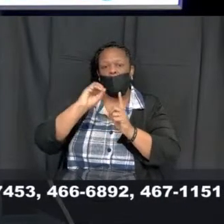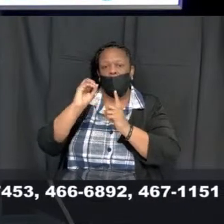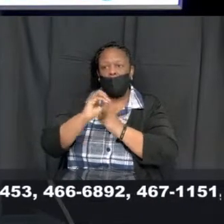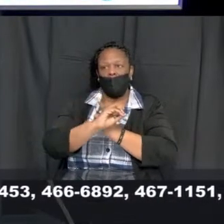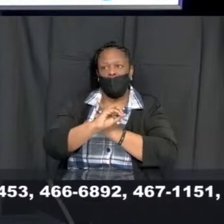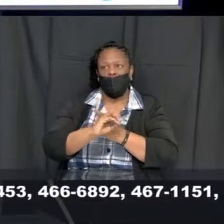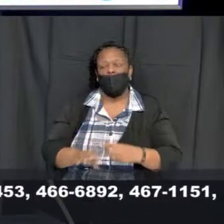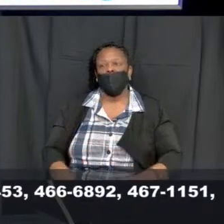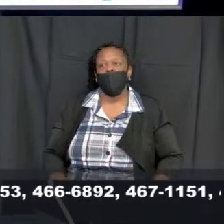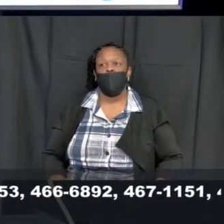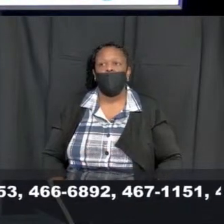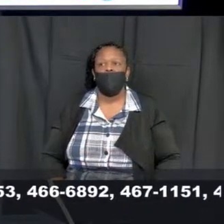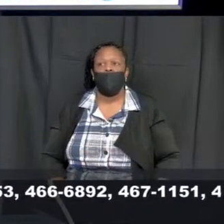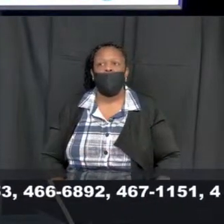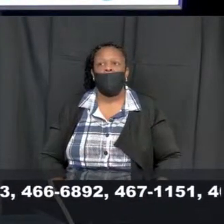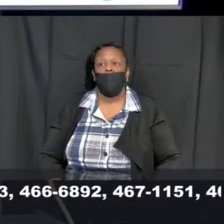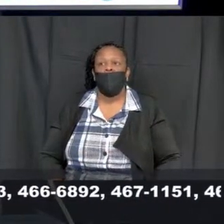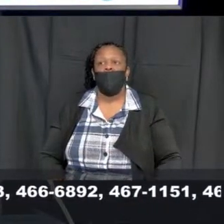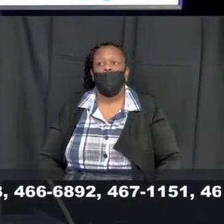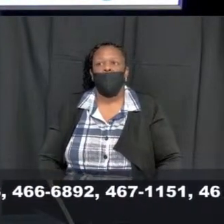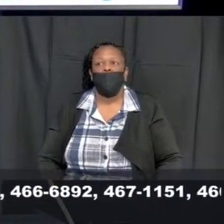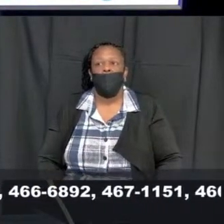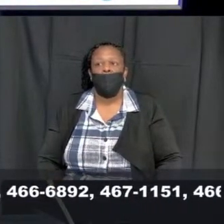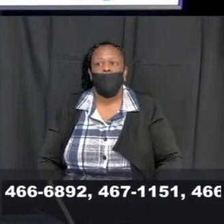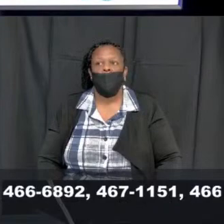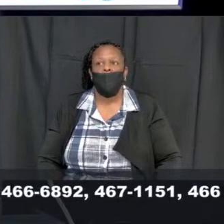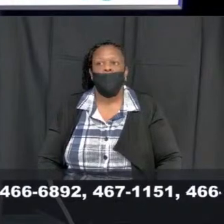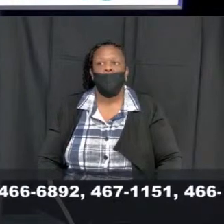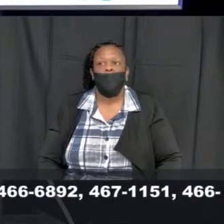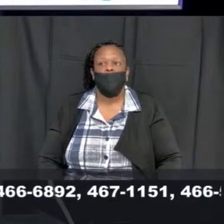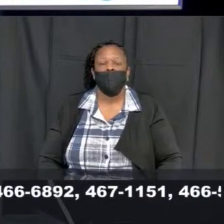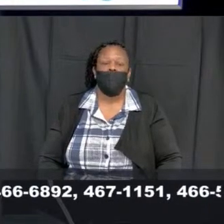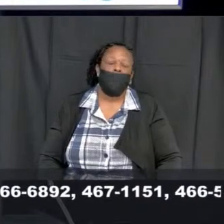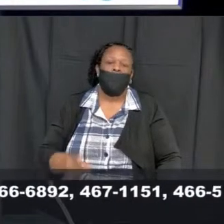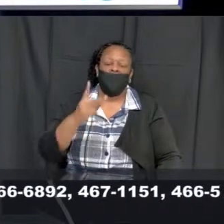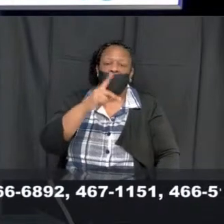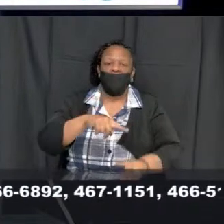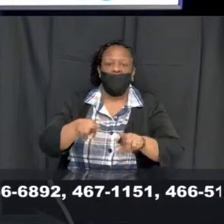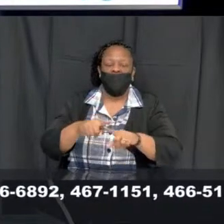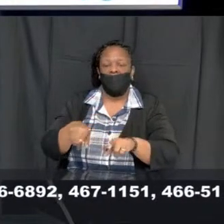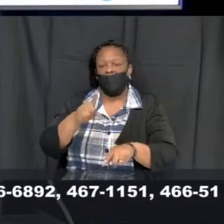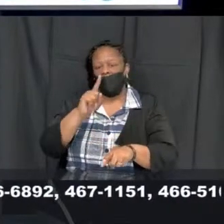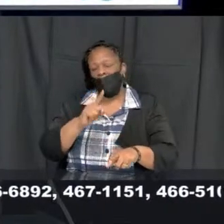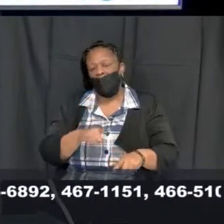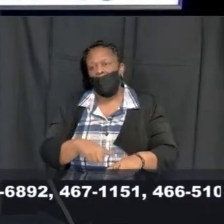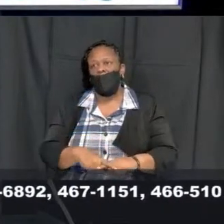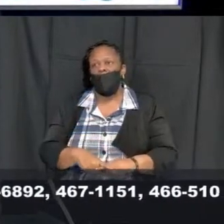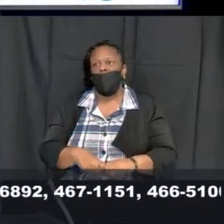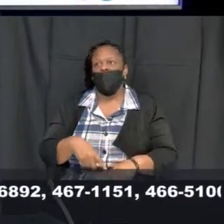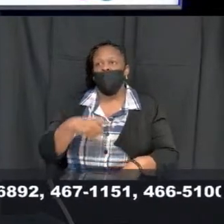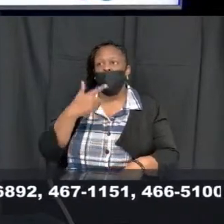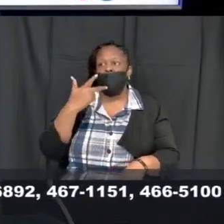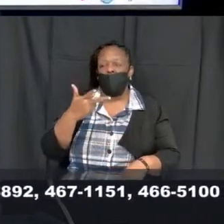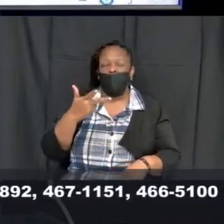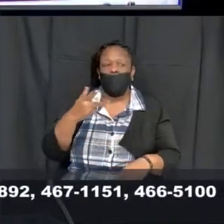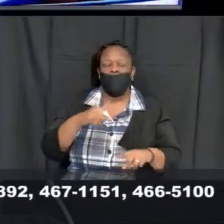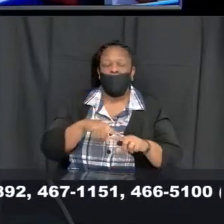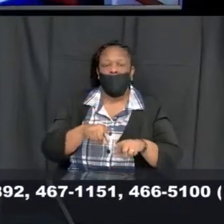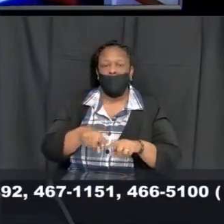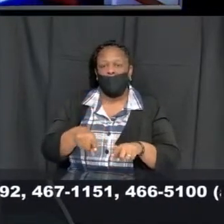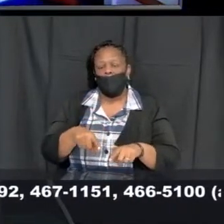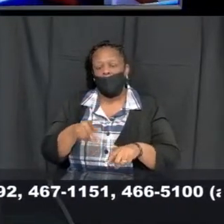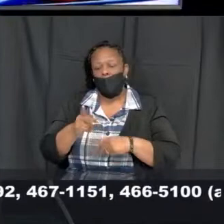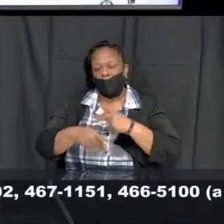the AstraZeneca Oxford, manufactured by the Serum Institute of India, and the AstraZeneca